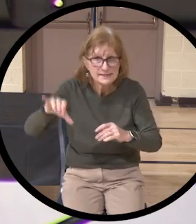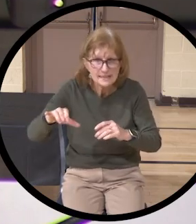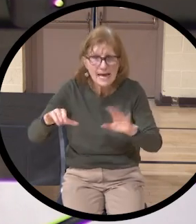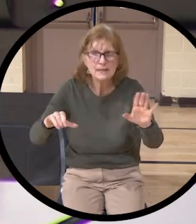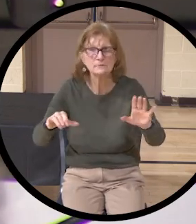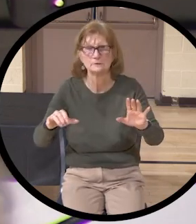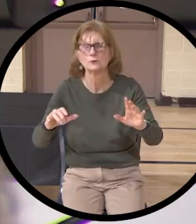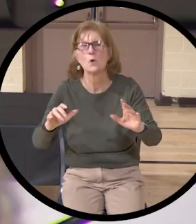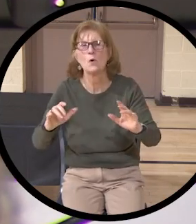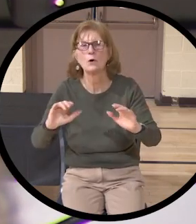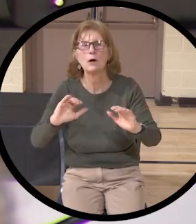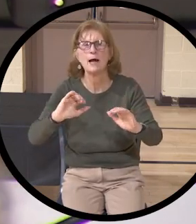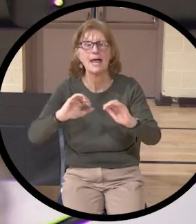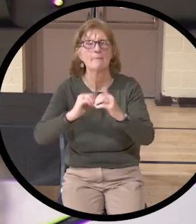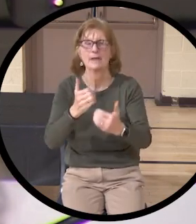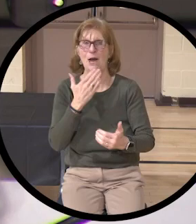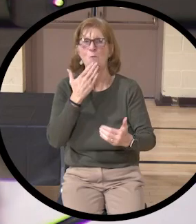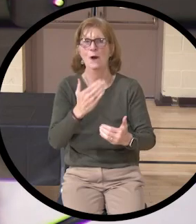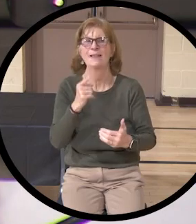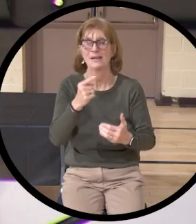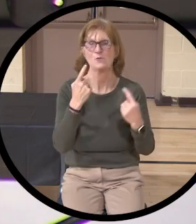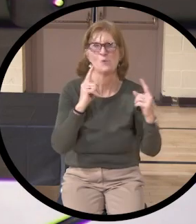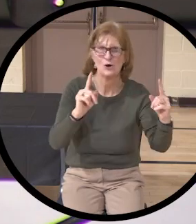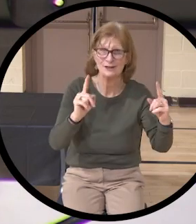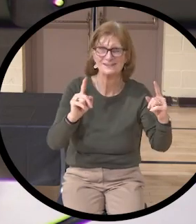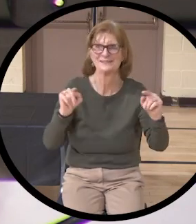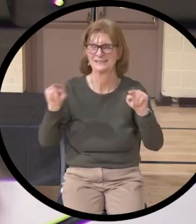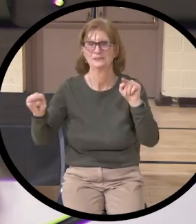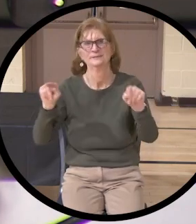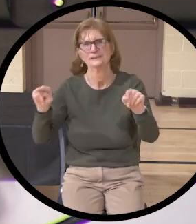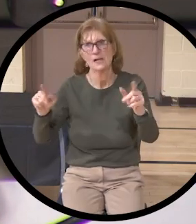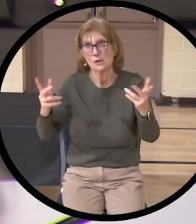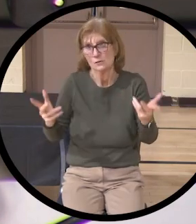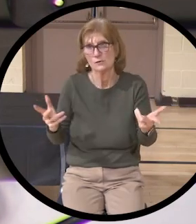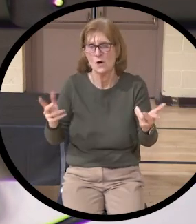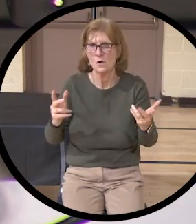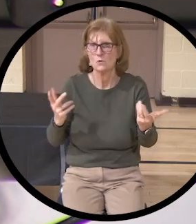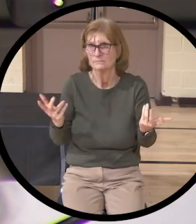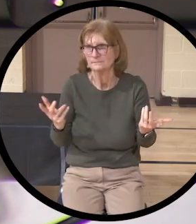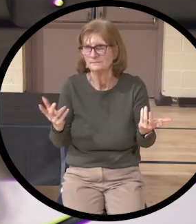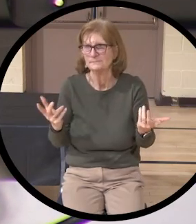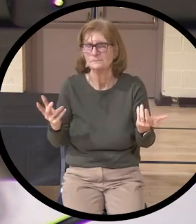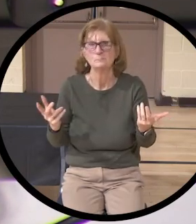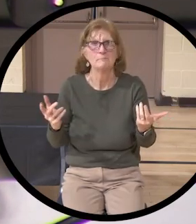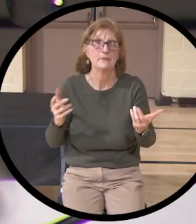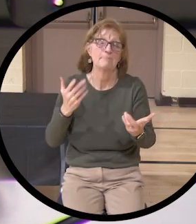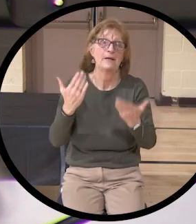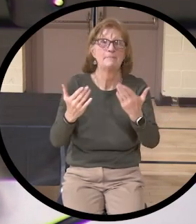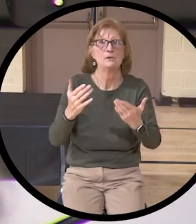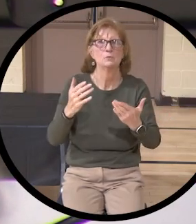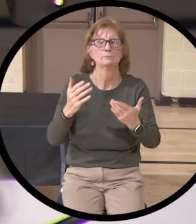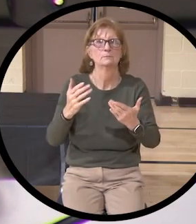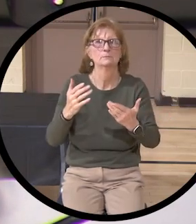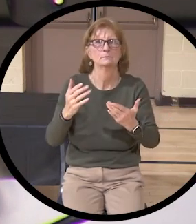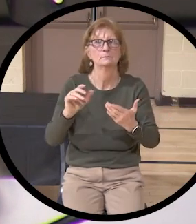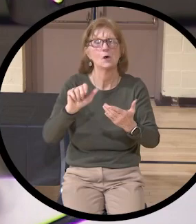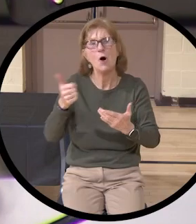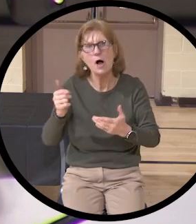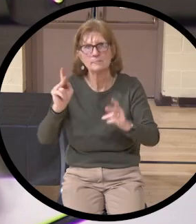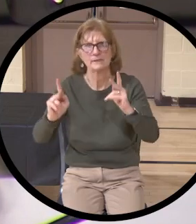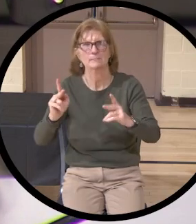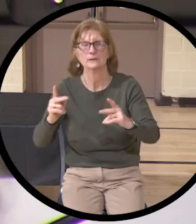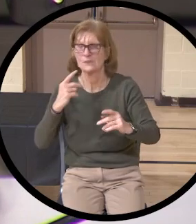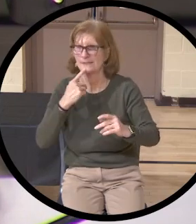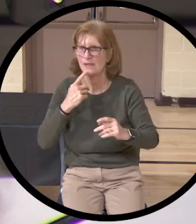will be the holistic treatment. And as people approach maybe something that everyone's perceiving as a little bit of